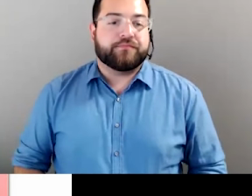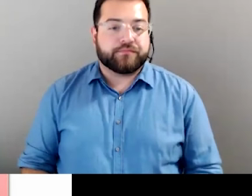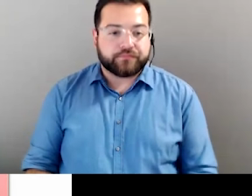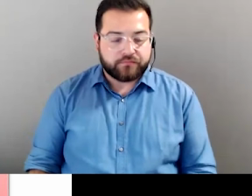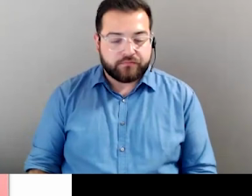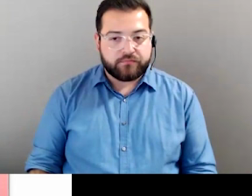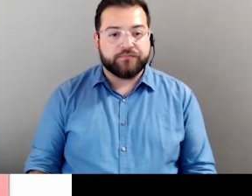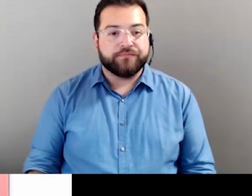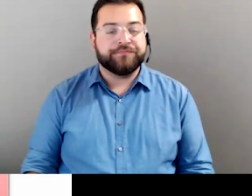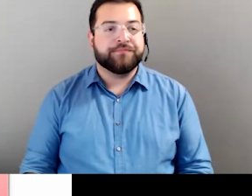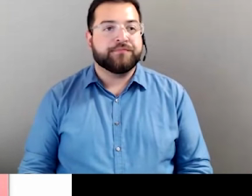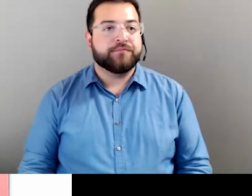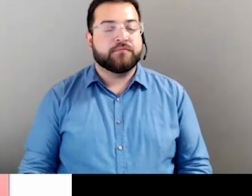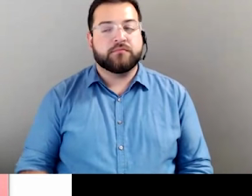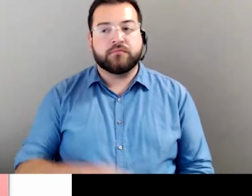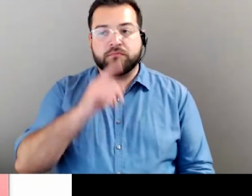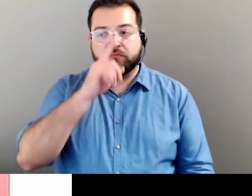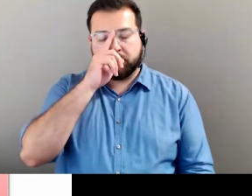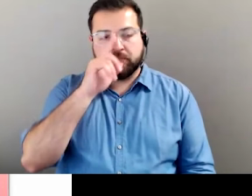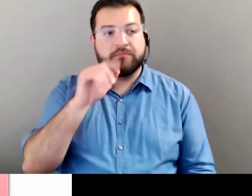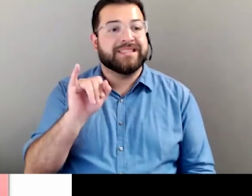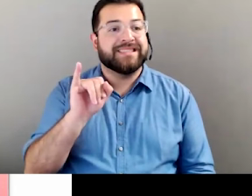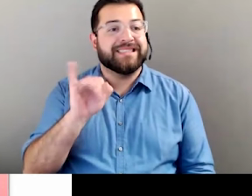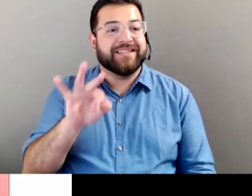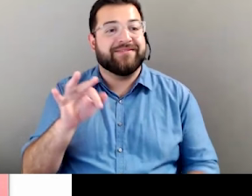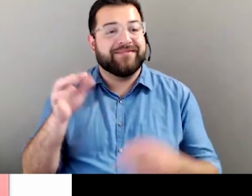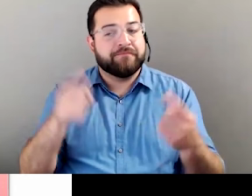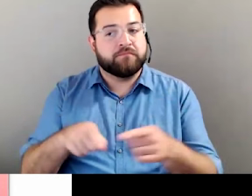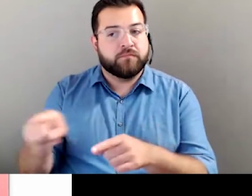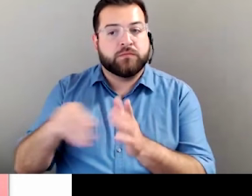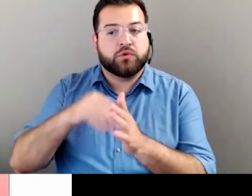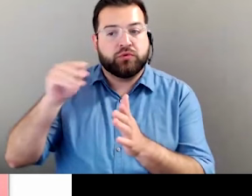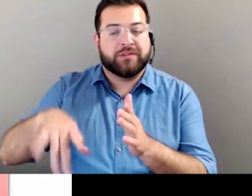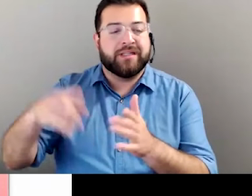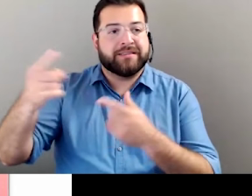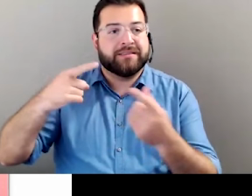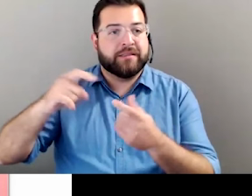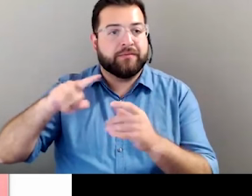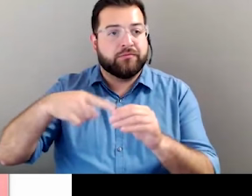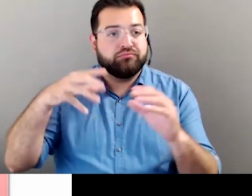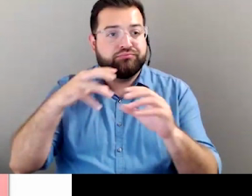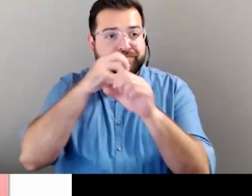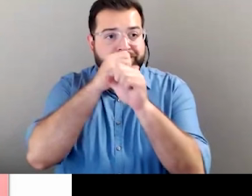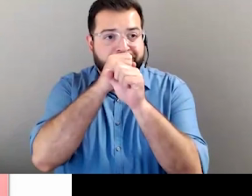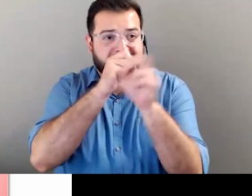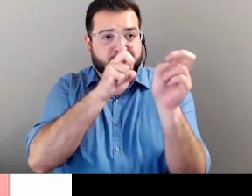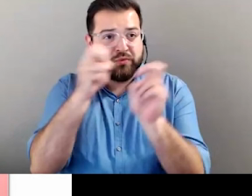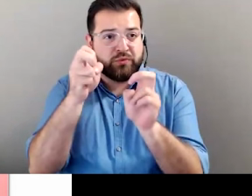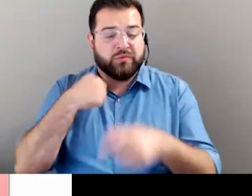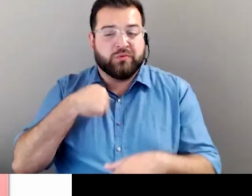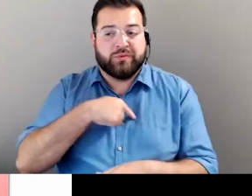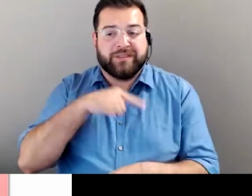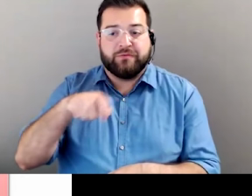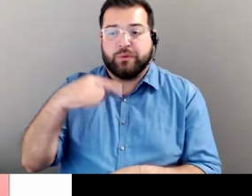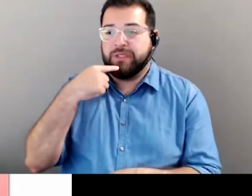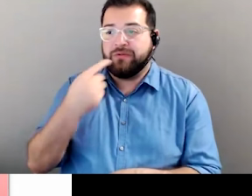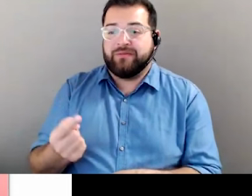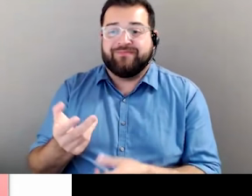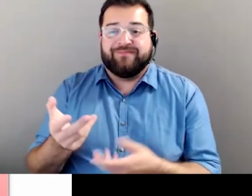the student asks about confidentiality issues, we have to tell them that it's not